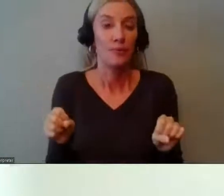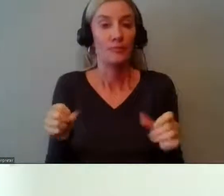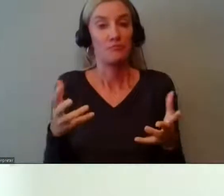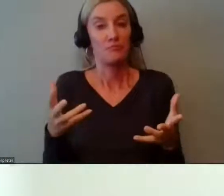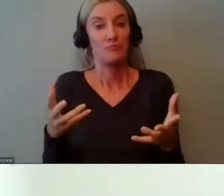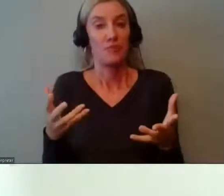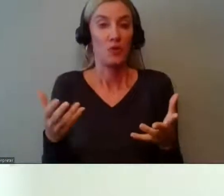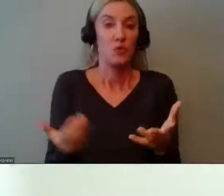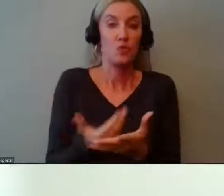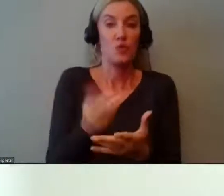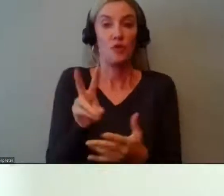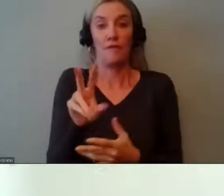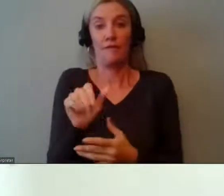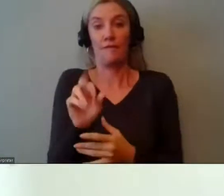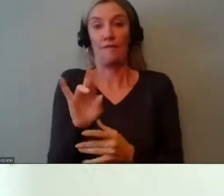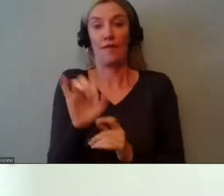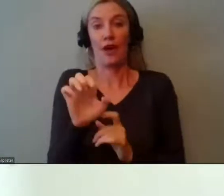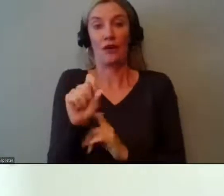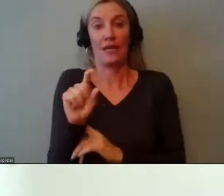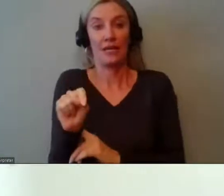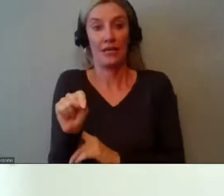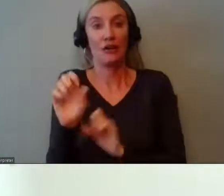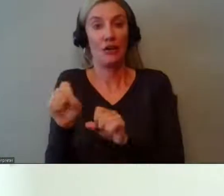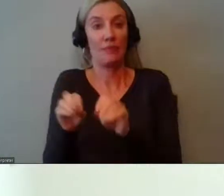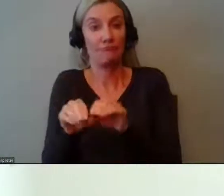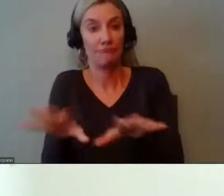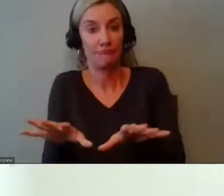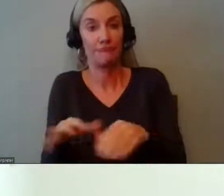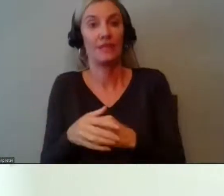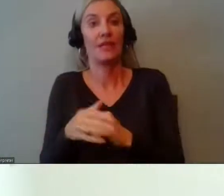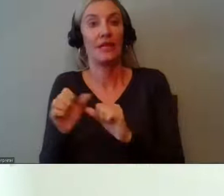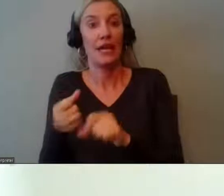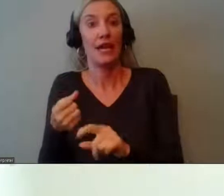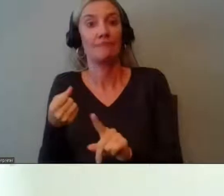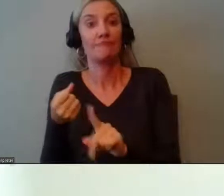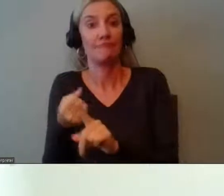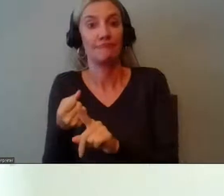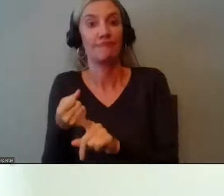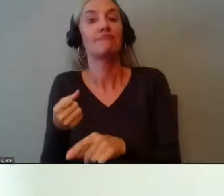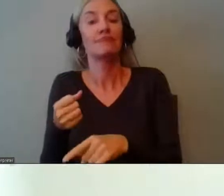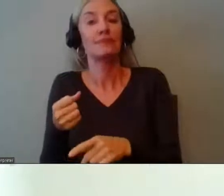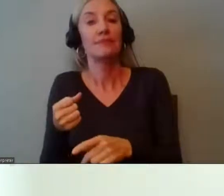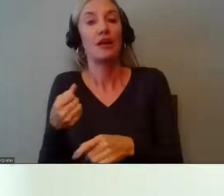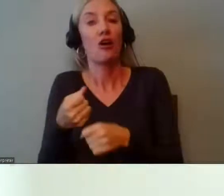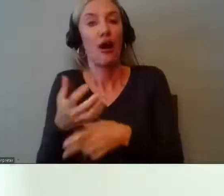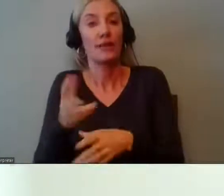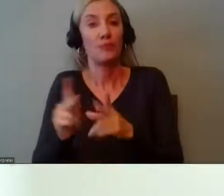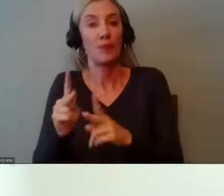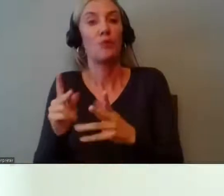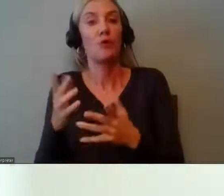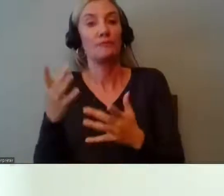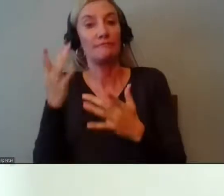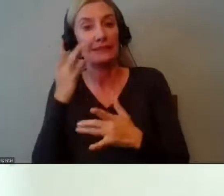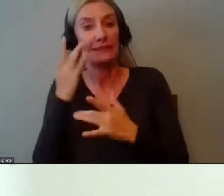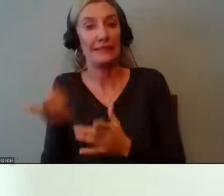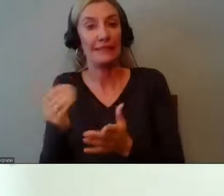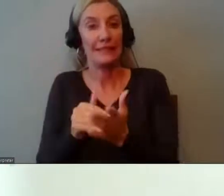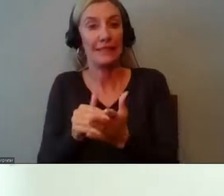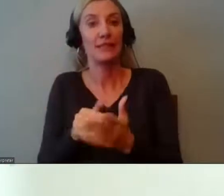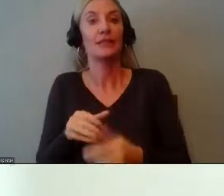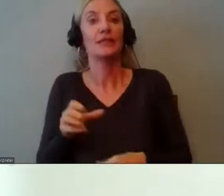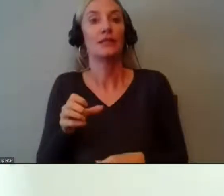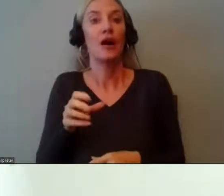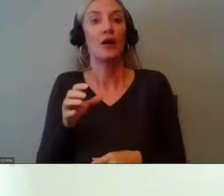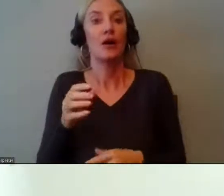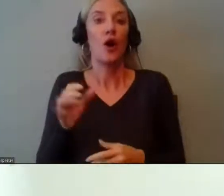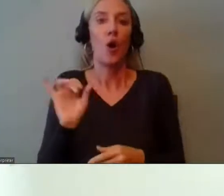new variant emerging from those infected that may resist current immunity. And with the influenza season coming, we could see another